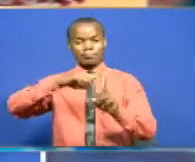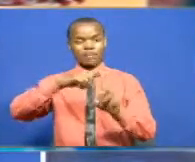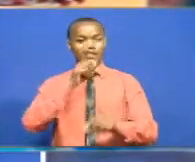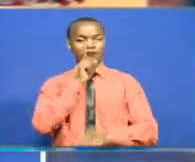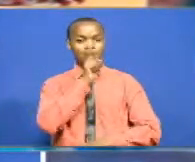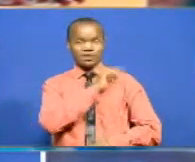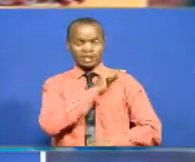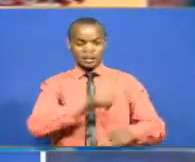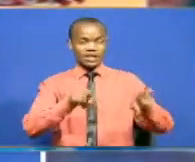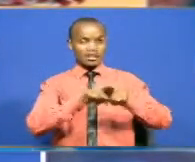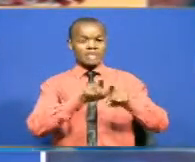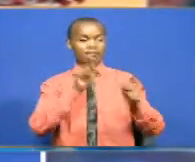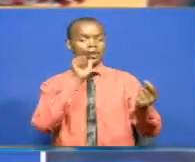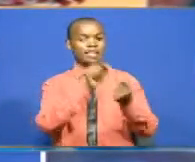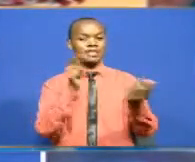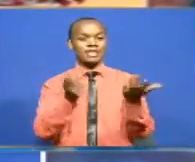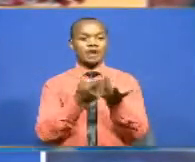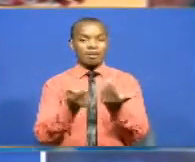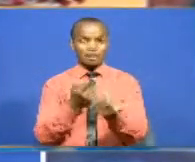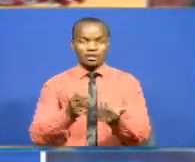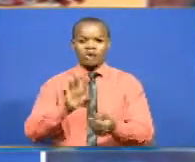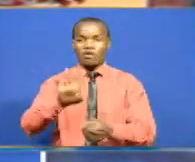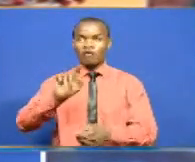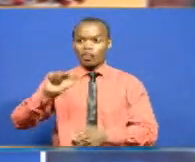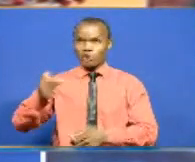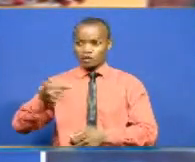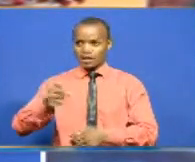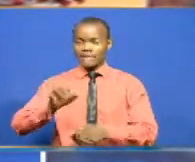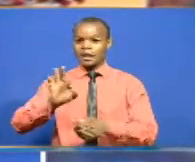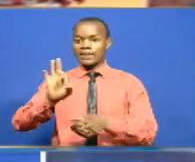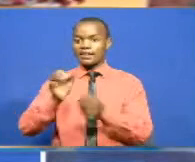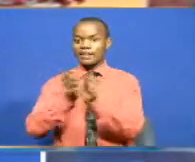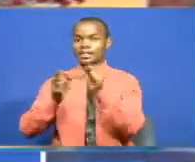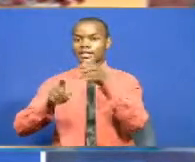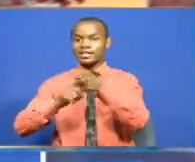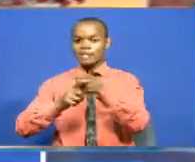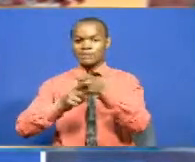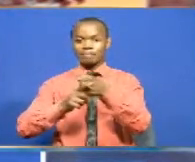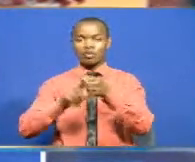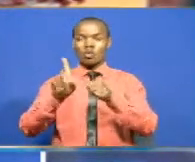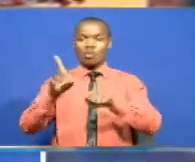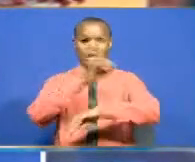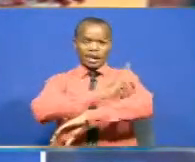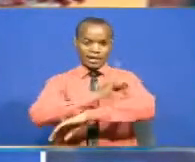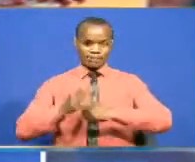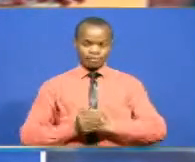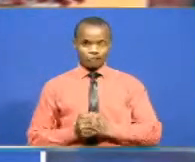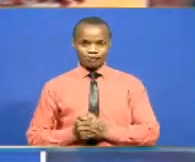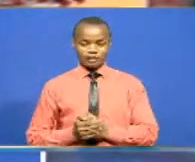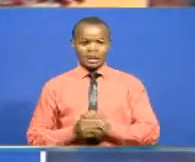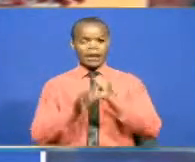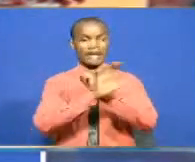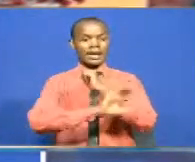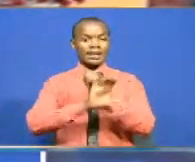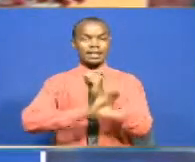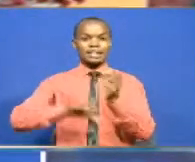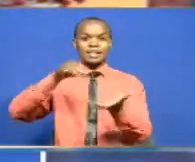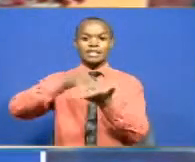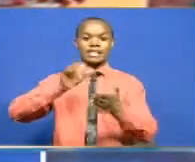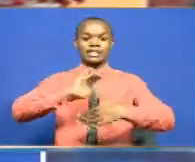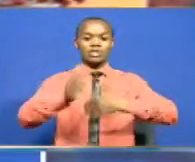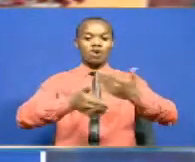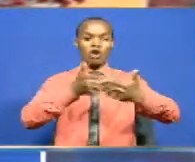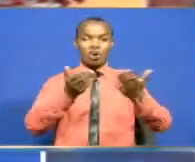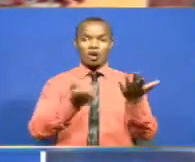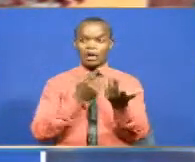virus from a sample size of 4,316 in the last 24 hours. Currently, the country's caseload stands at